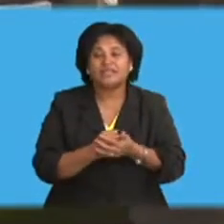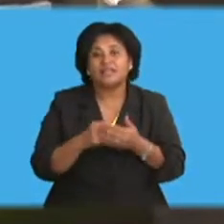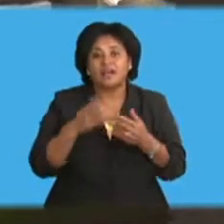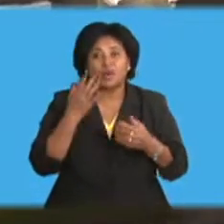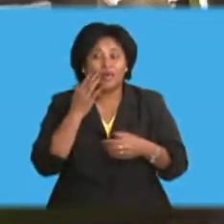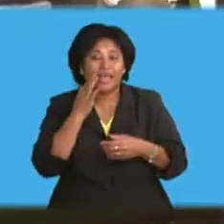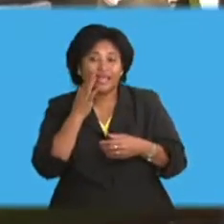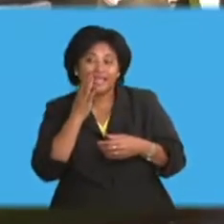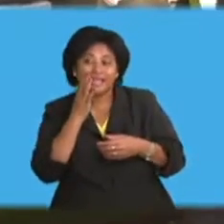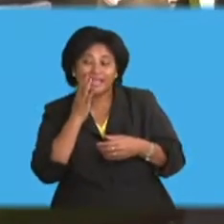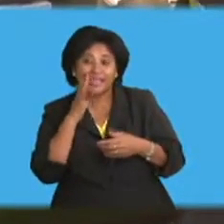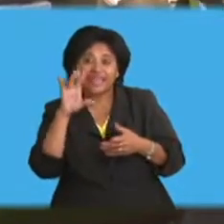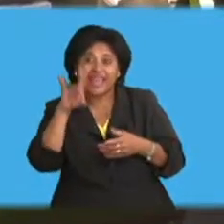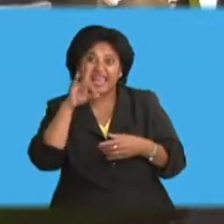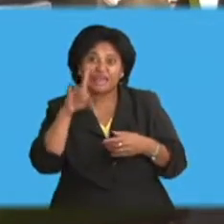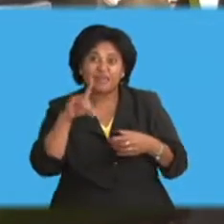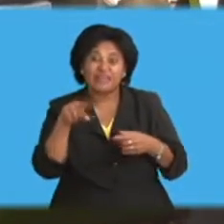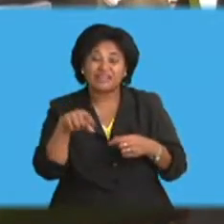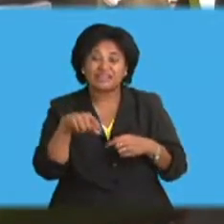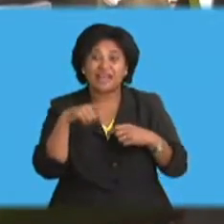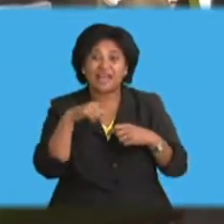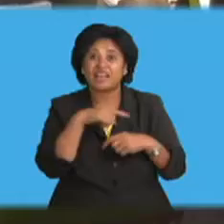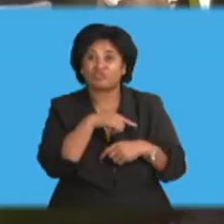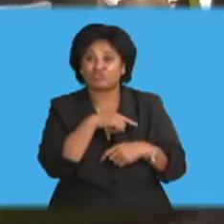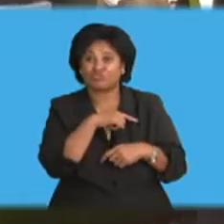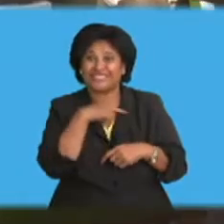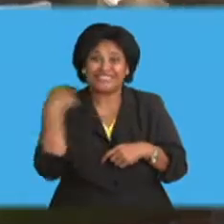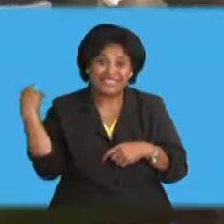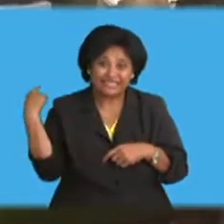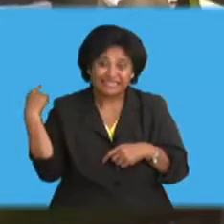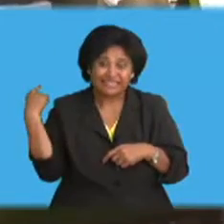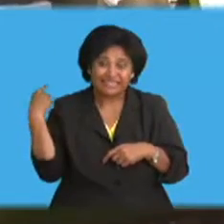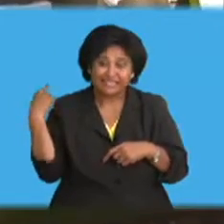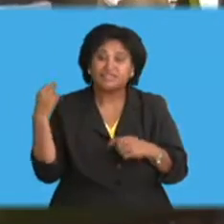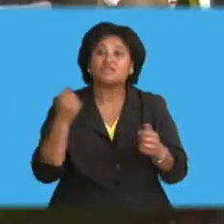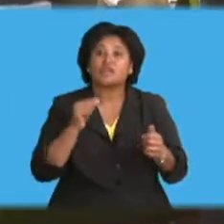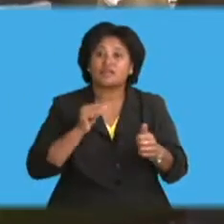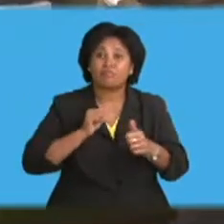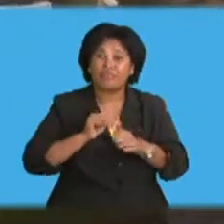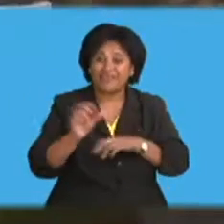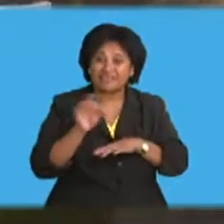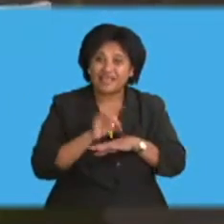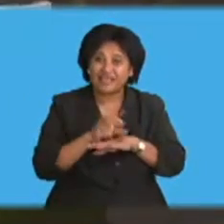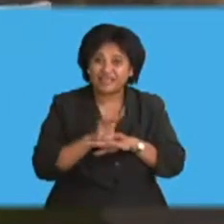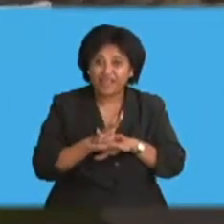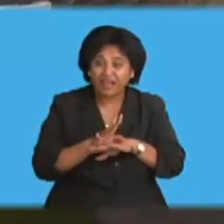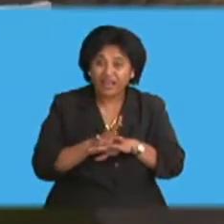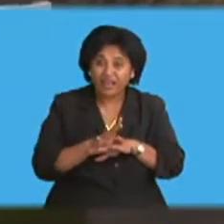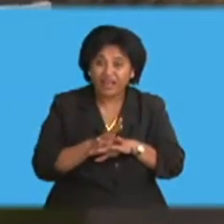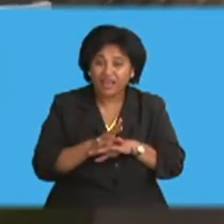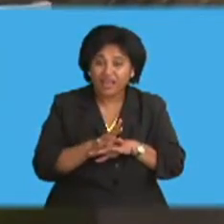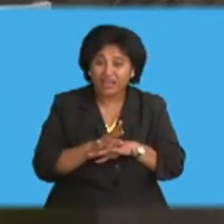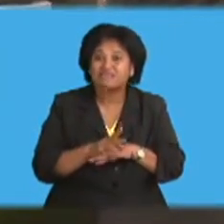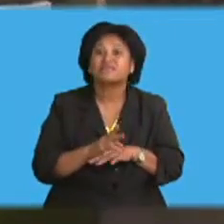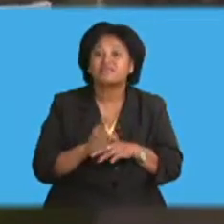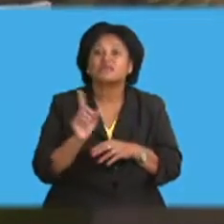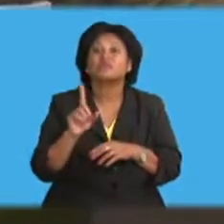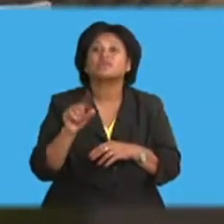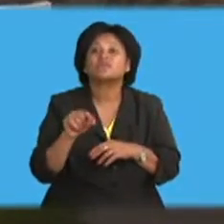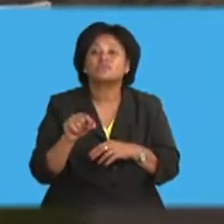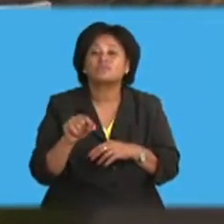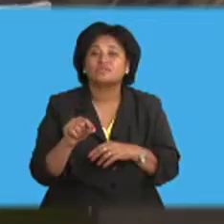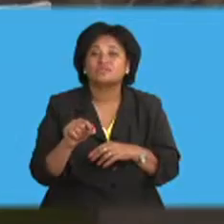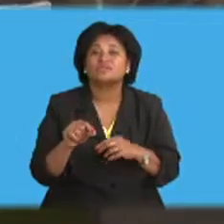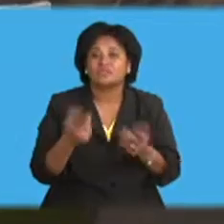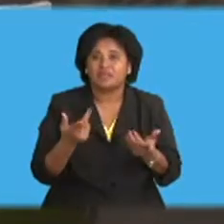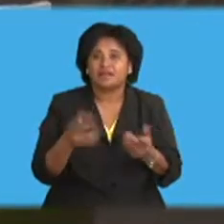animals are slaughtered. The best advice that's always given to the farmers is